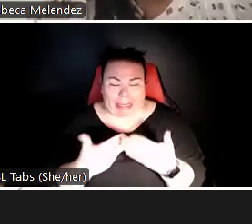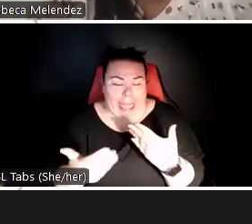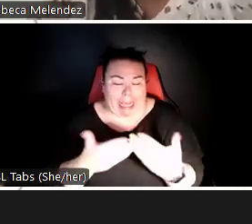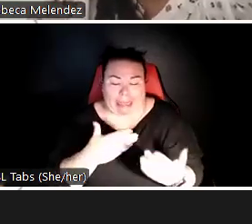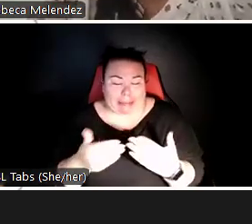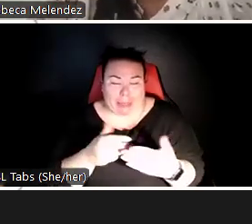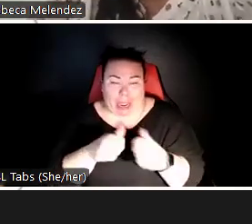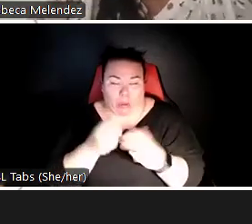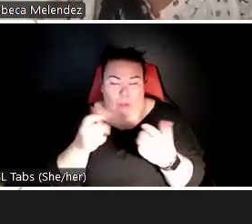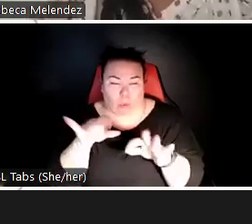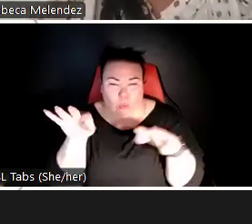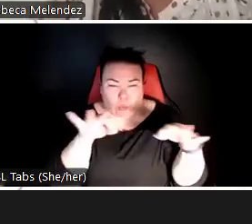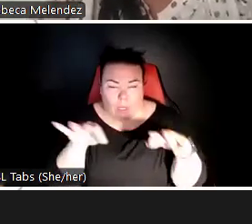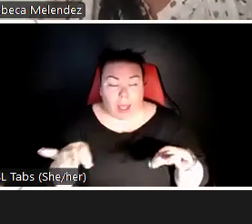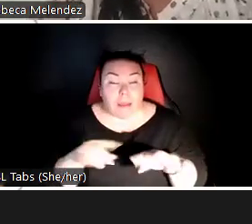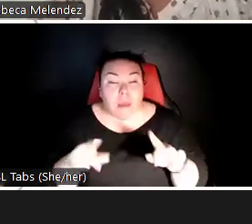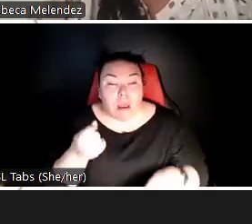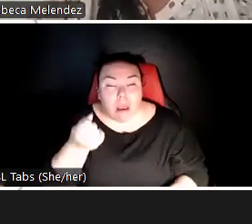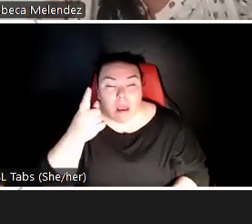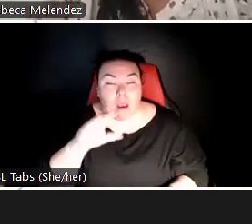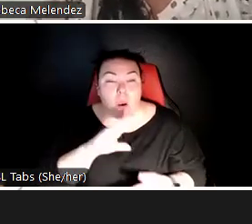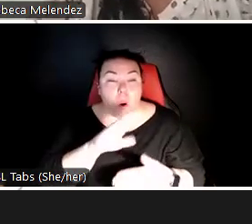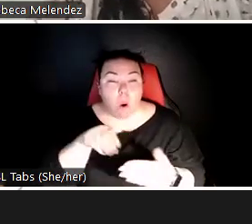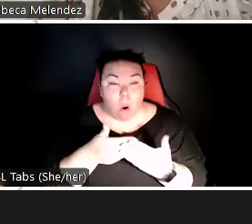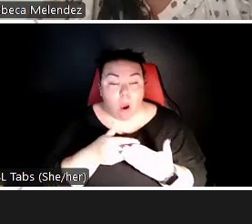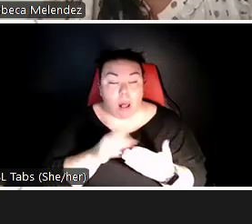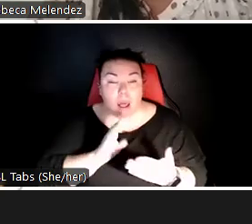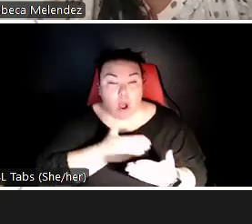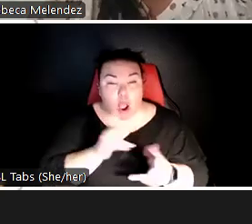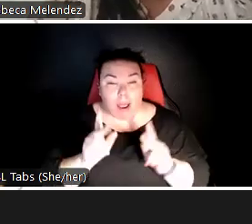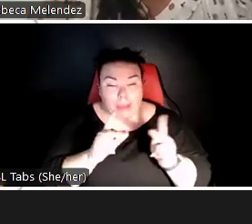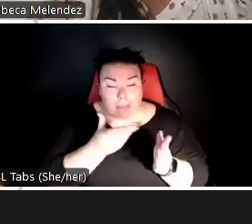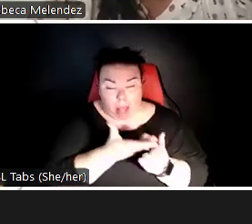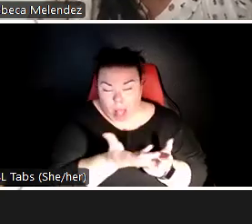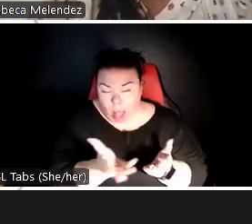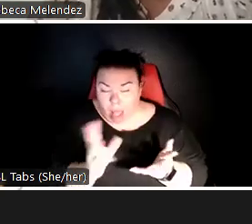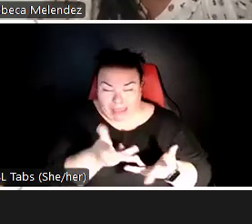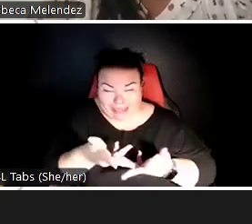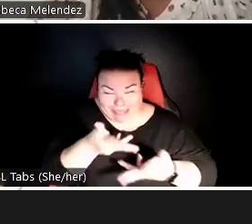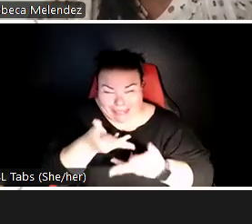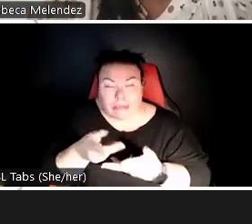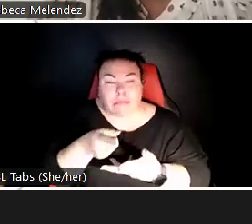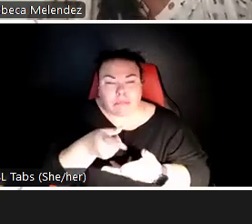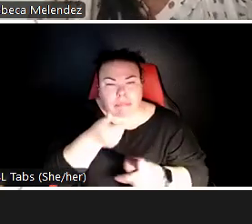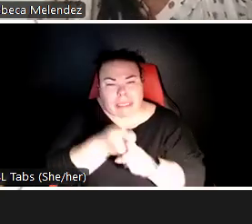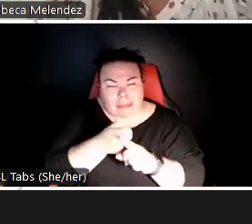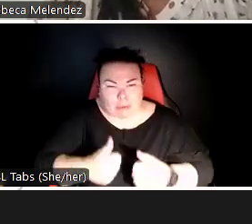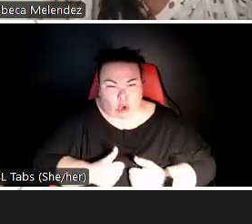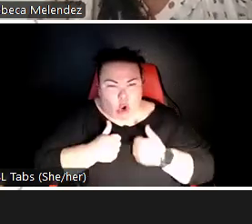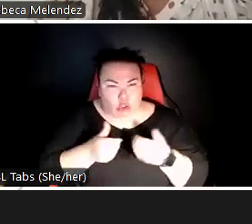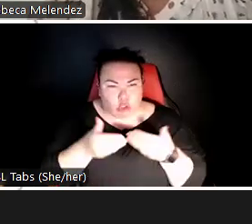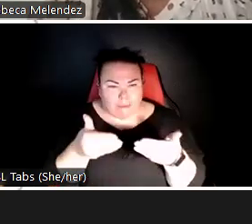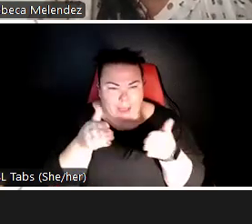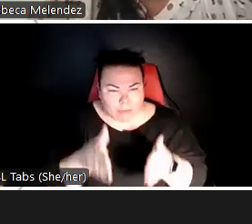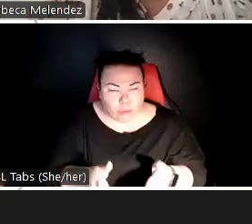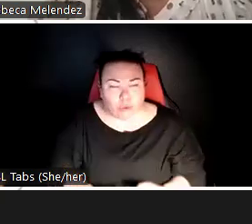have in common is that everyone that we work with are survivors. We try really hard to stay in our lane, which